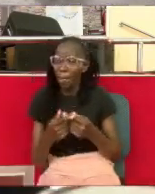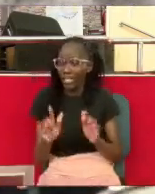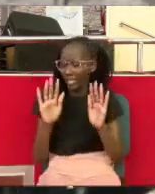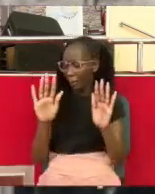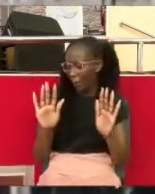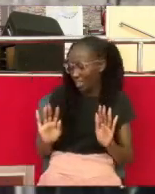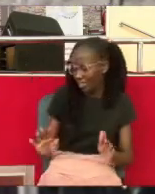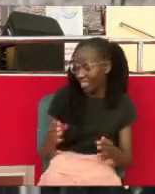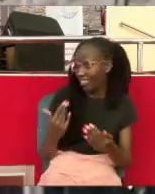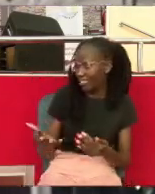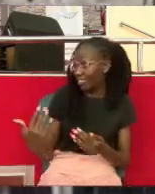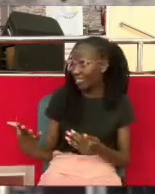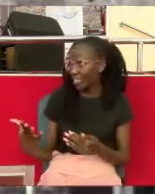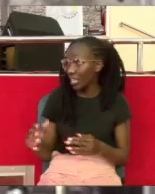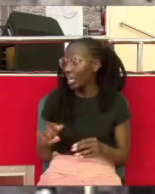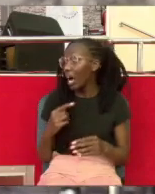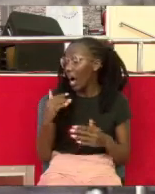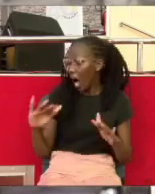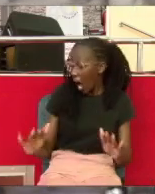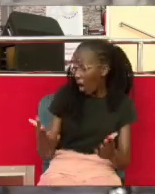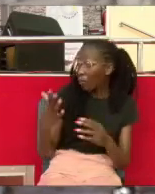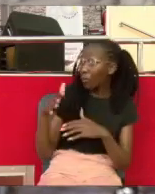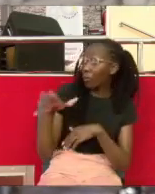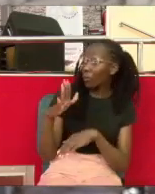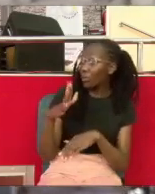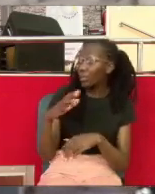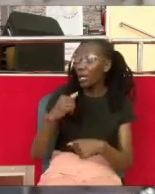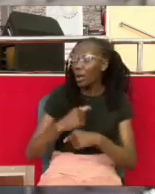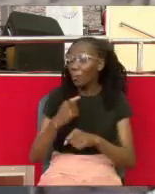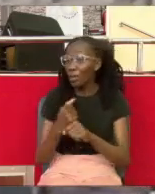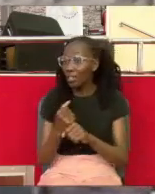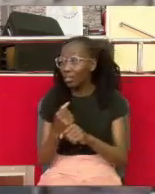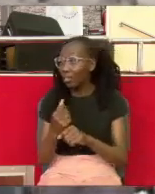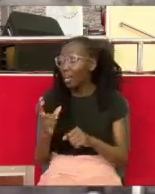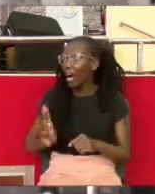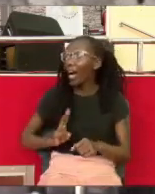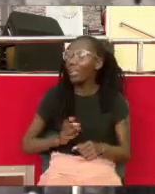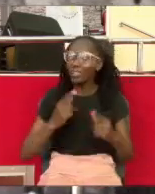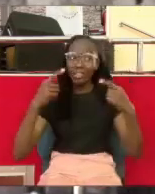how God works even through some situations that are hard to others.